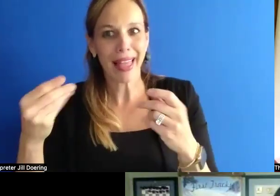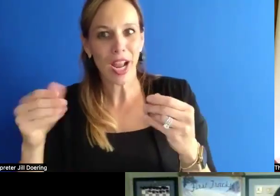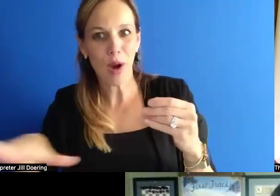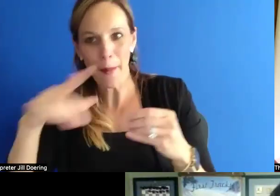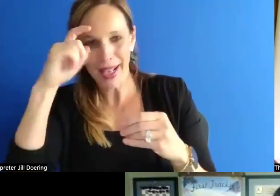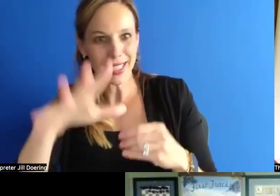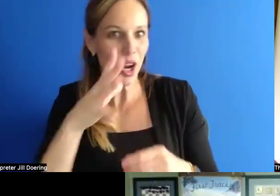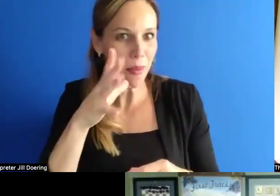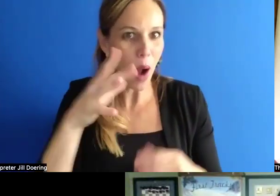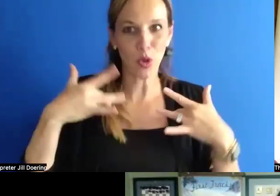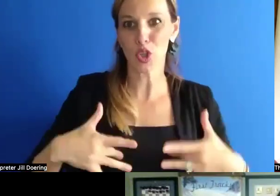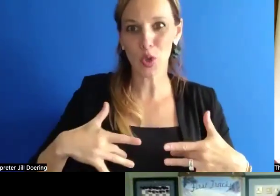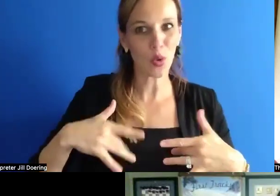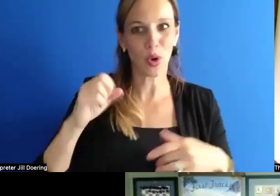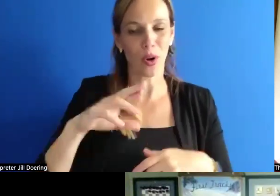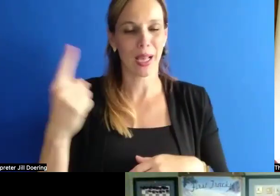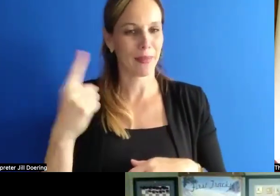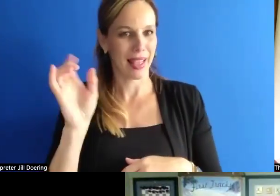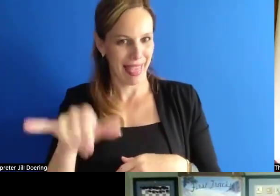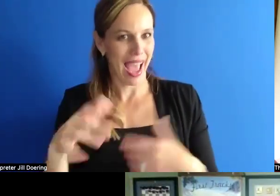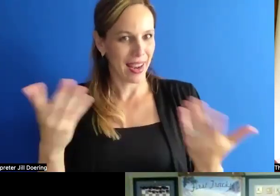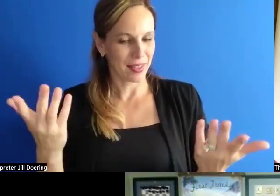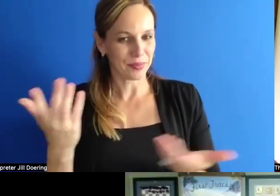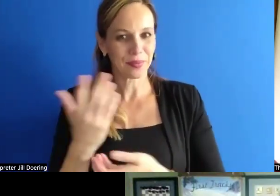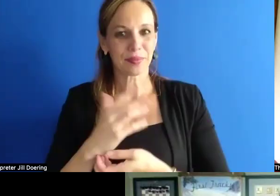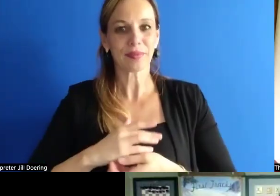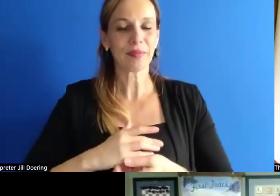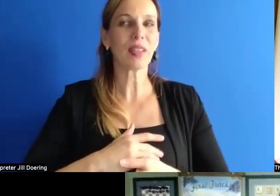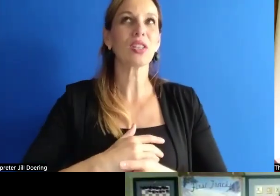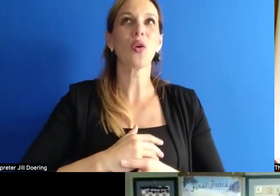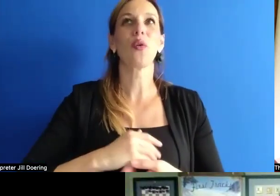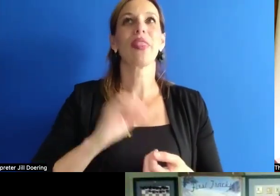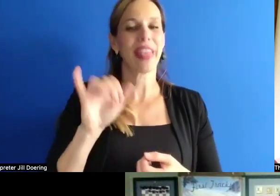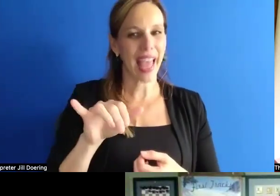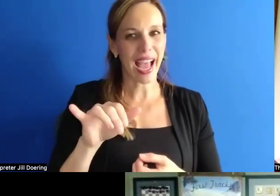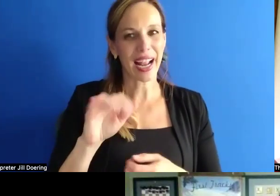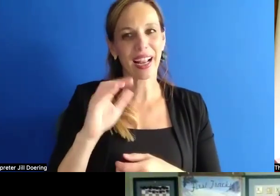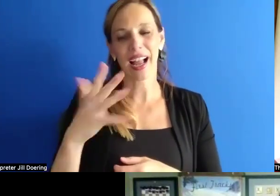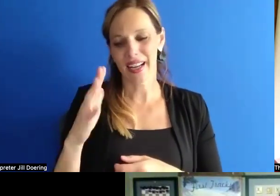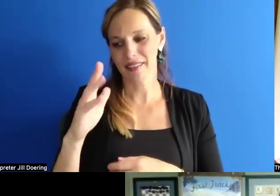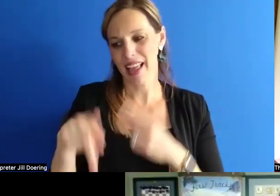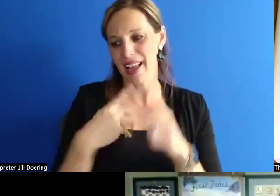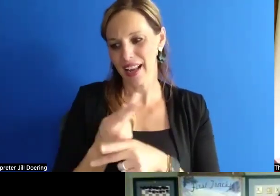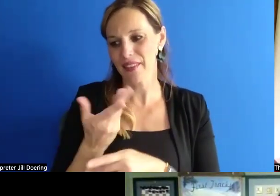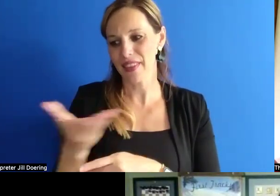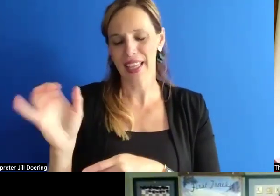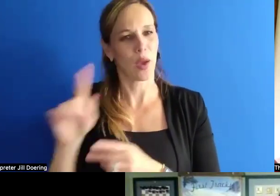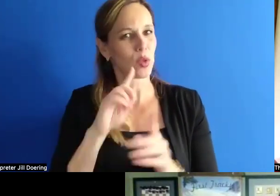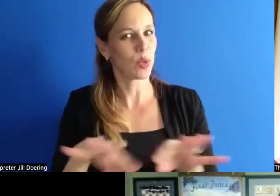in something or whatever it was, like those sort of things really were